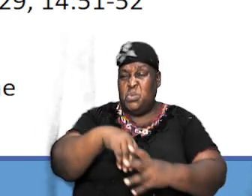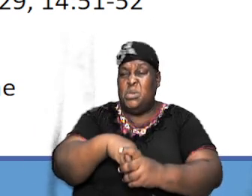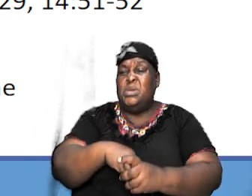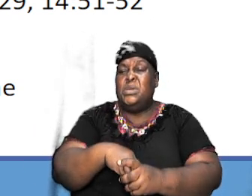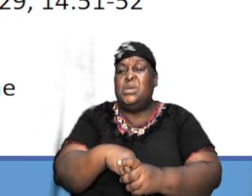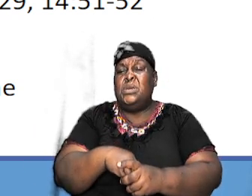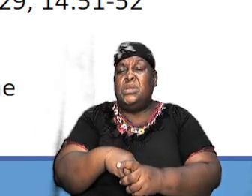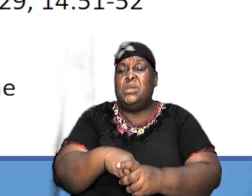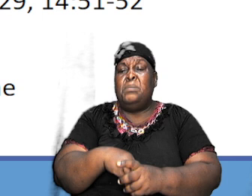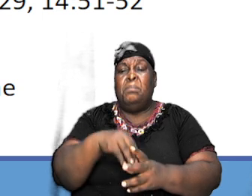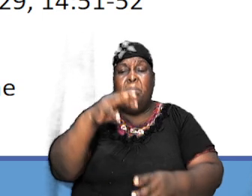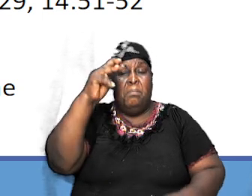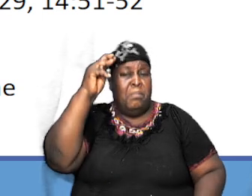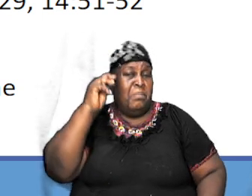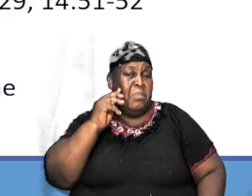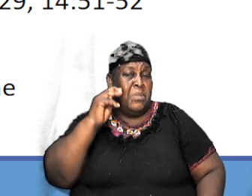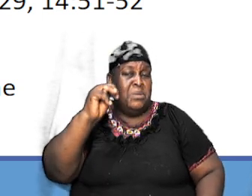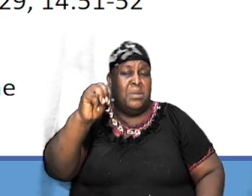gospels.